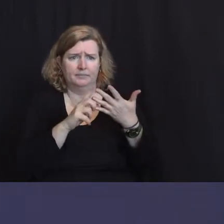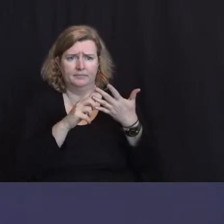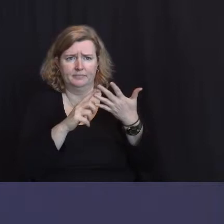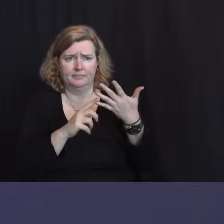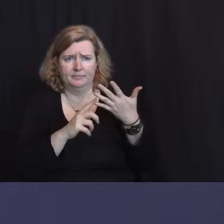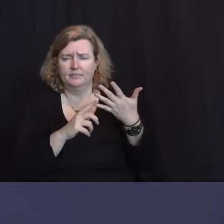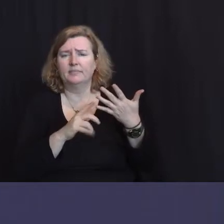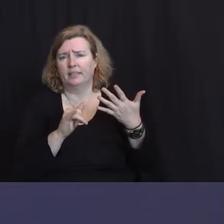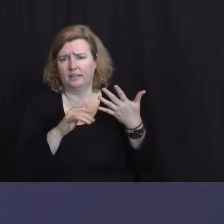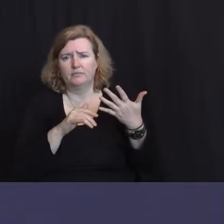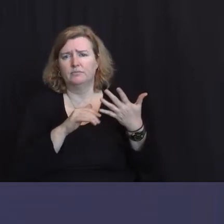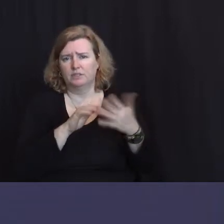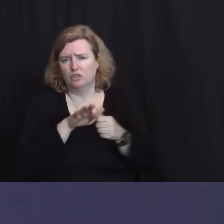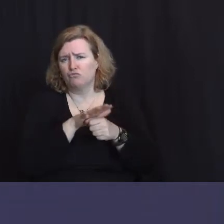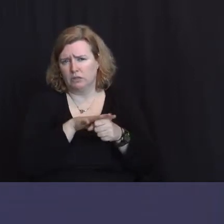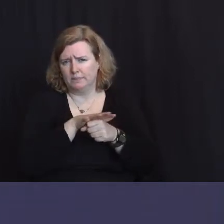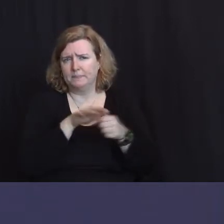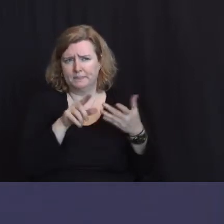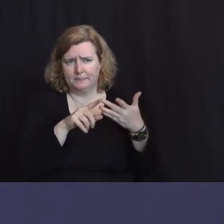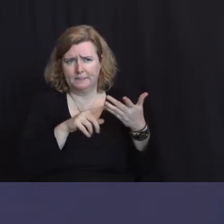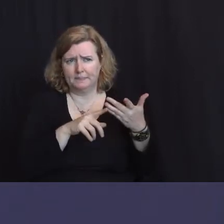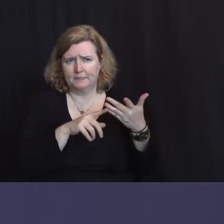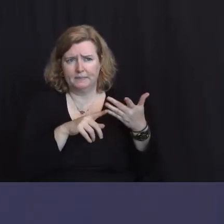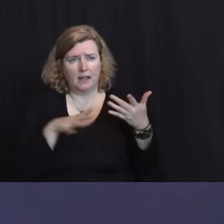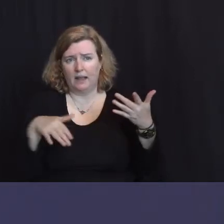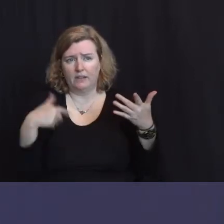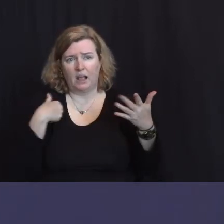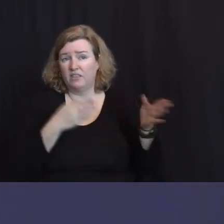yet a reopening plan.